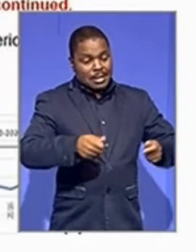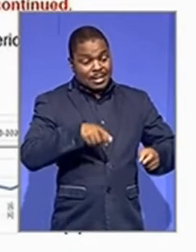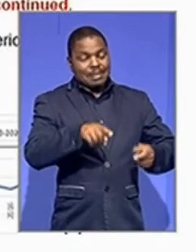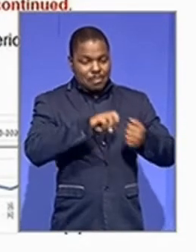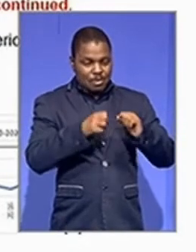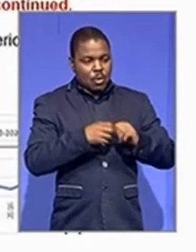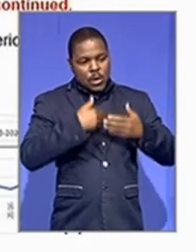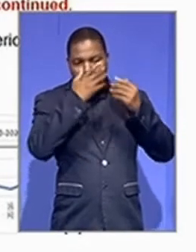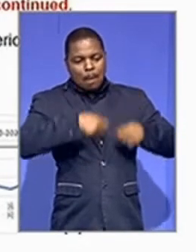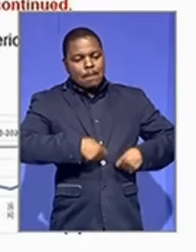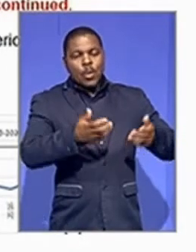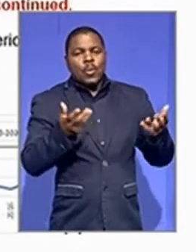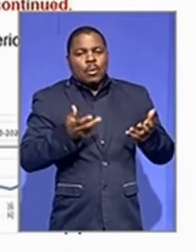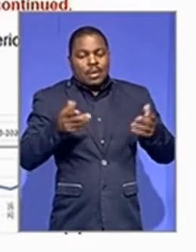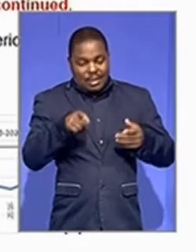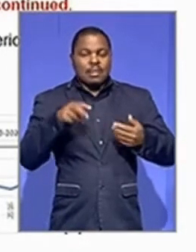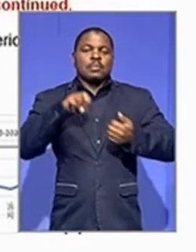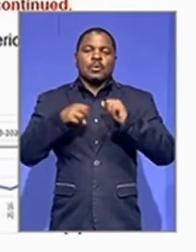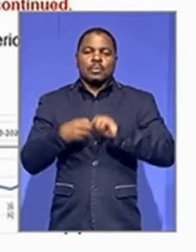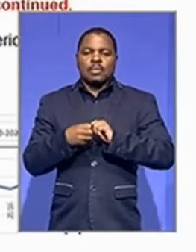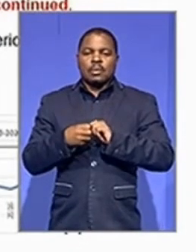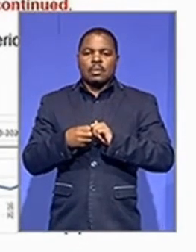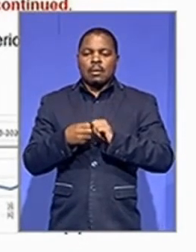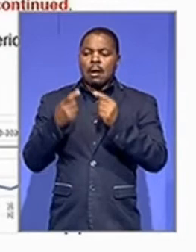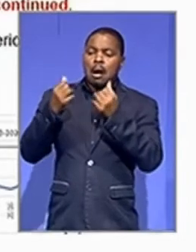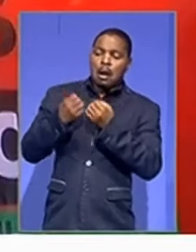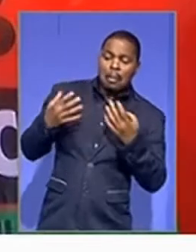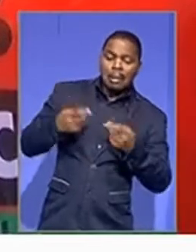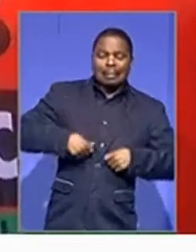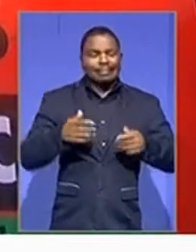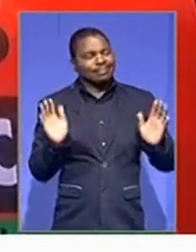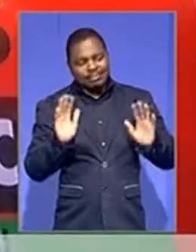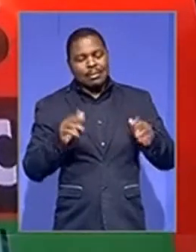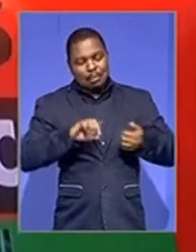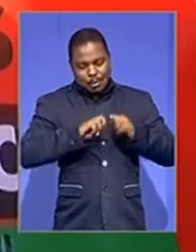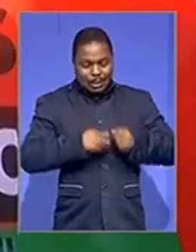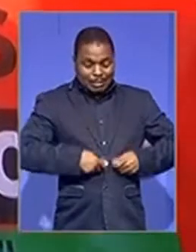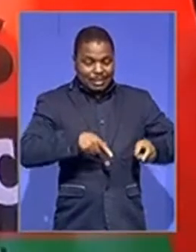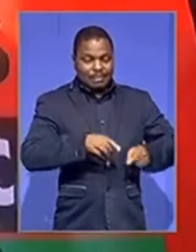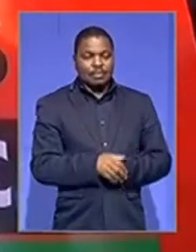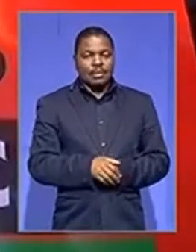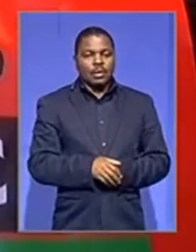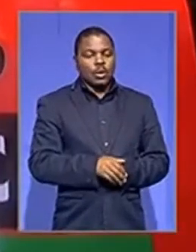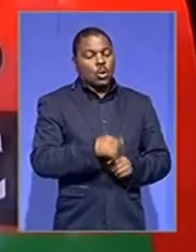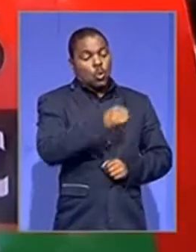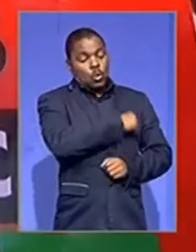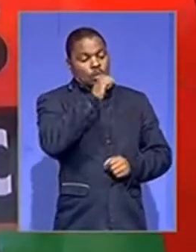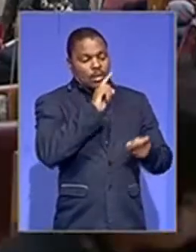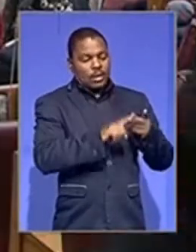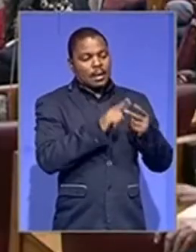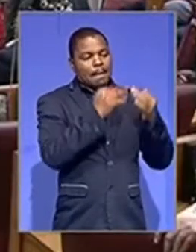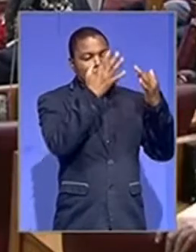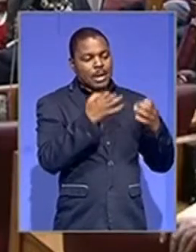goes that's the problem, as opposed to how much we spend. Kgosatu le ba Budget Justice Coalition ba